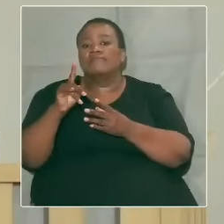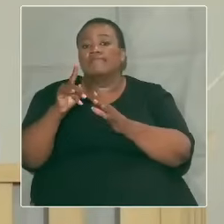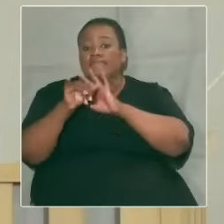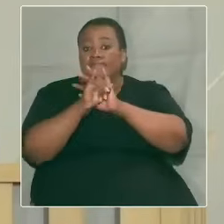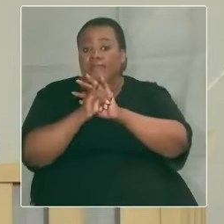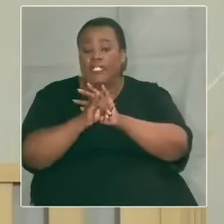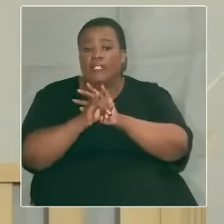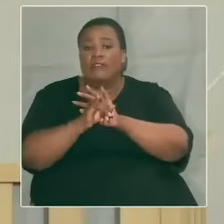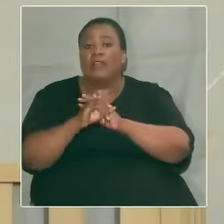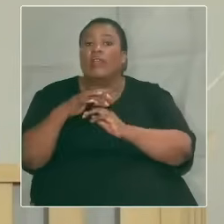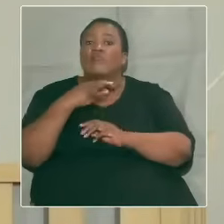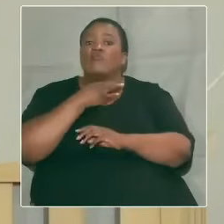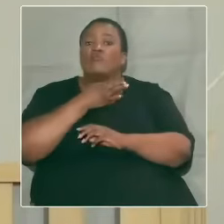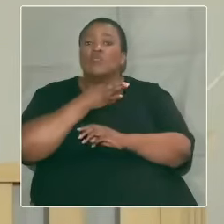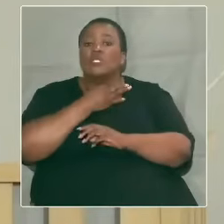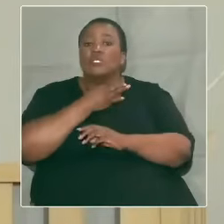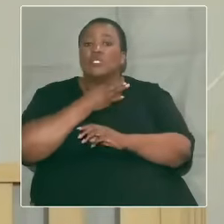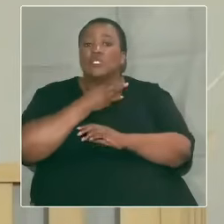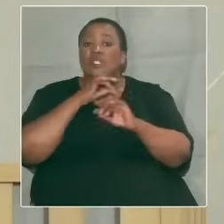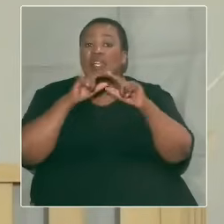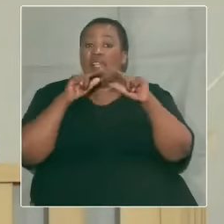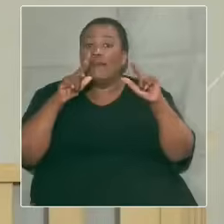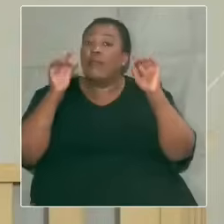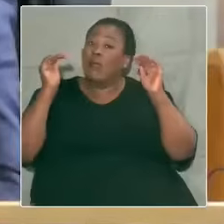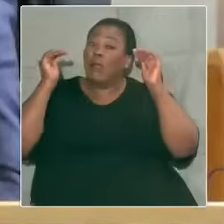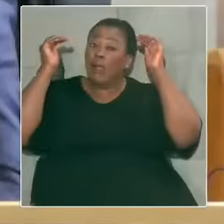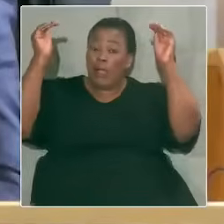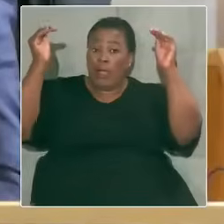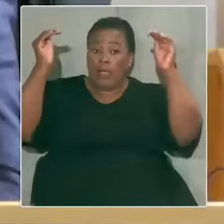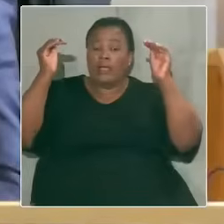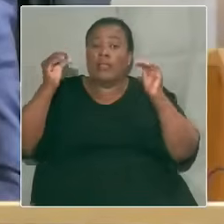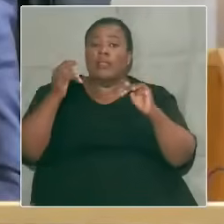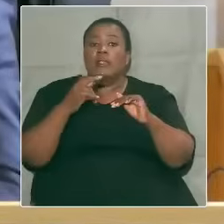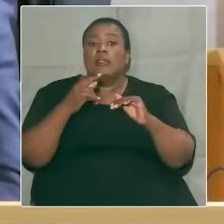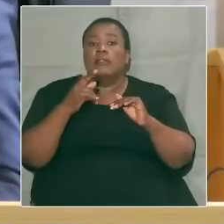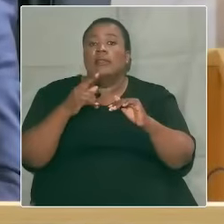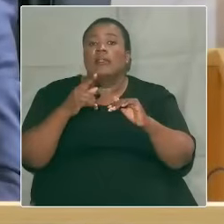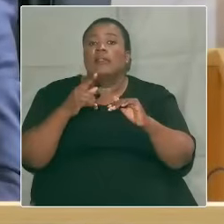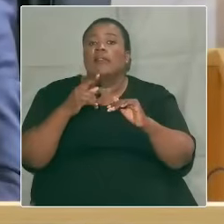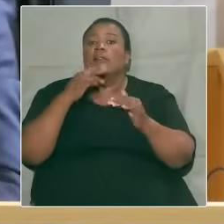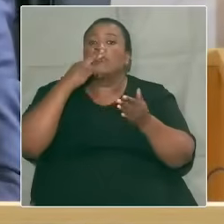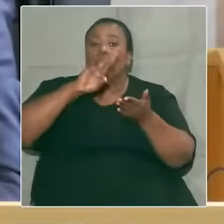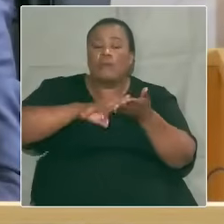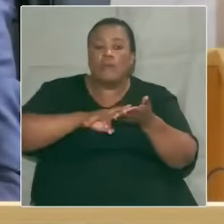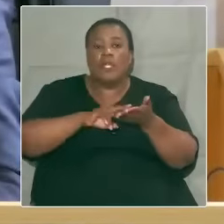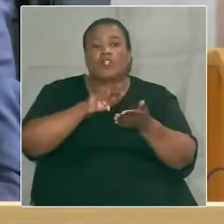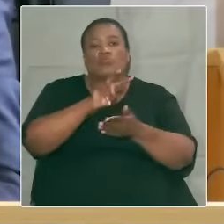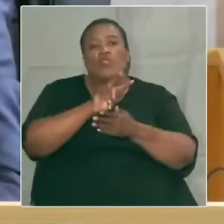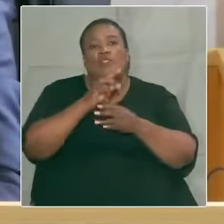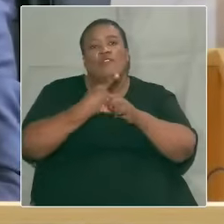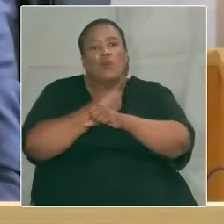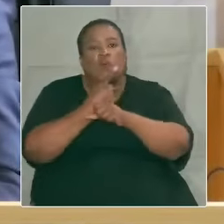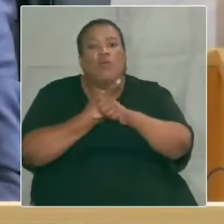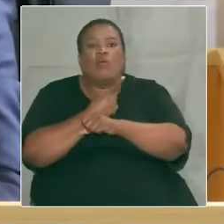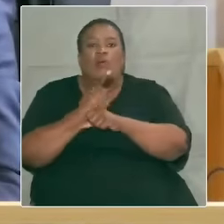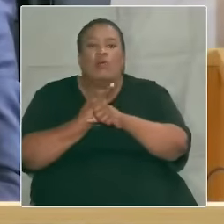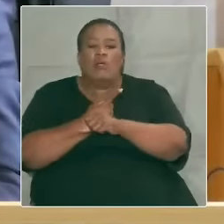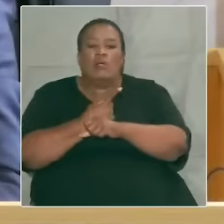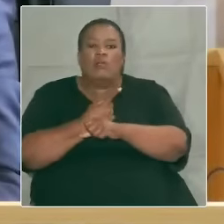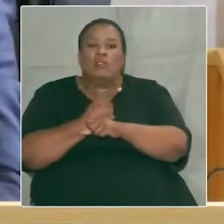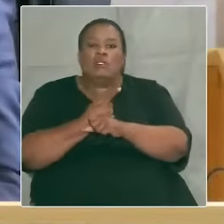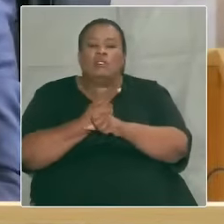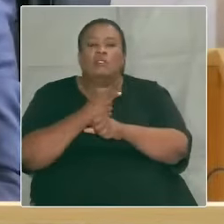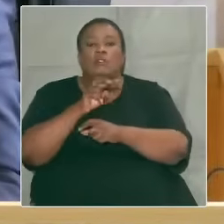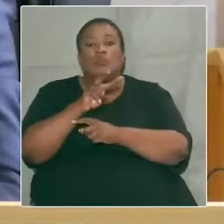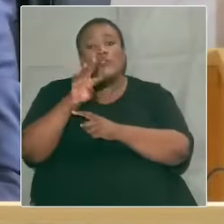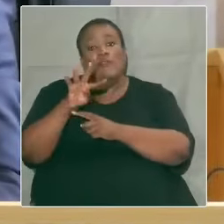the risk level was high and recommended a 24-hour protection. Subsequently, the matter was escalated